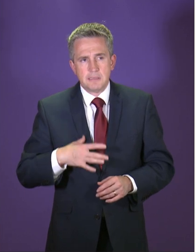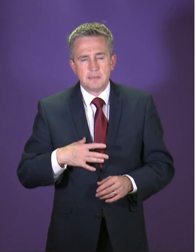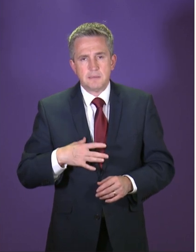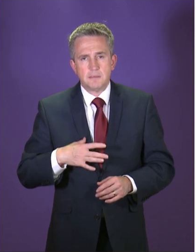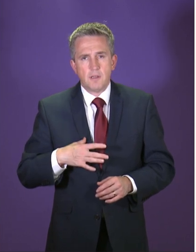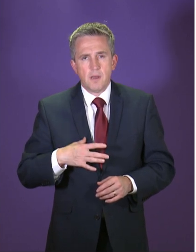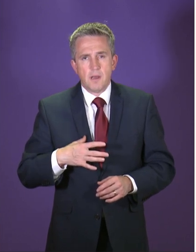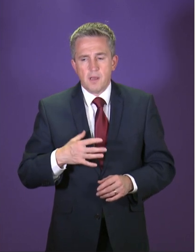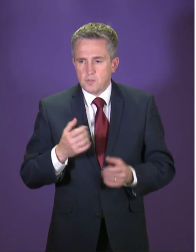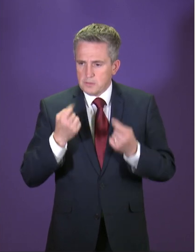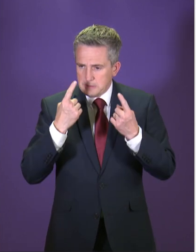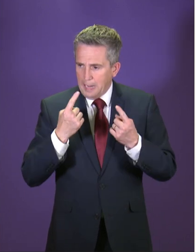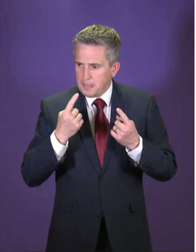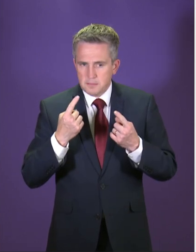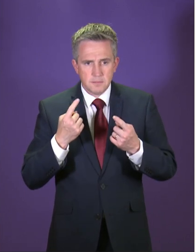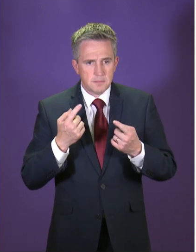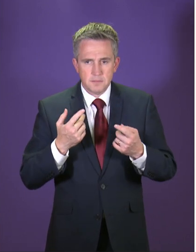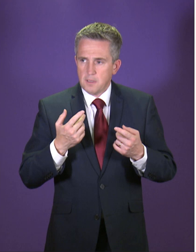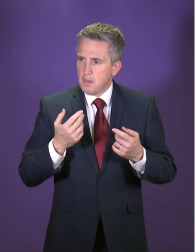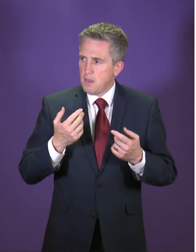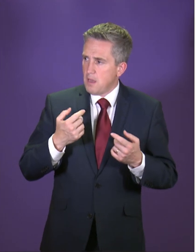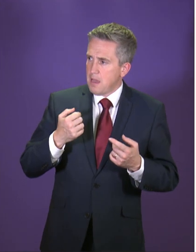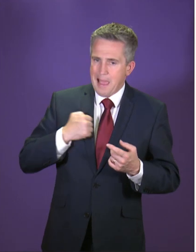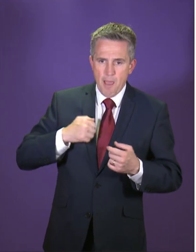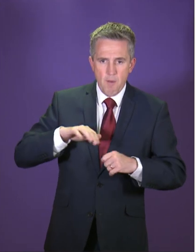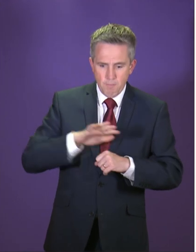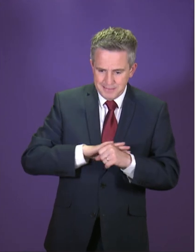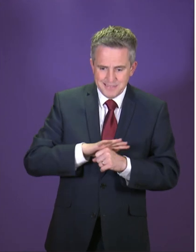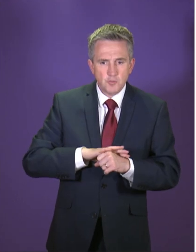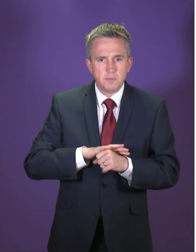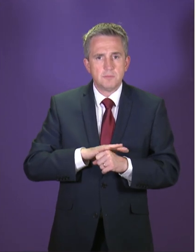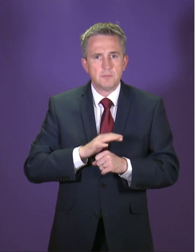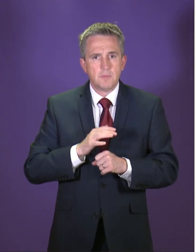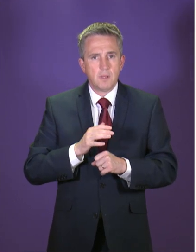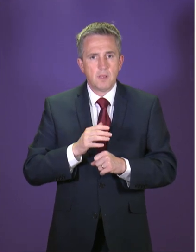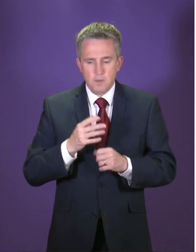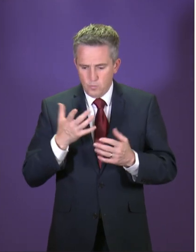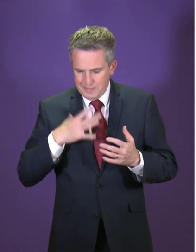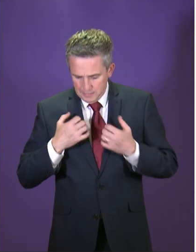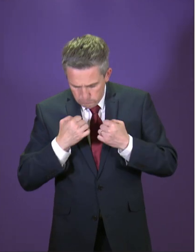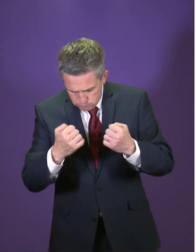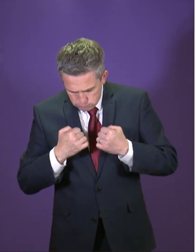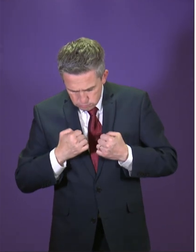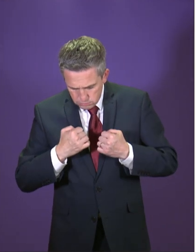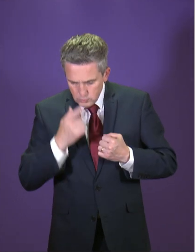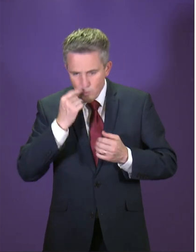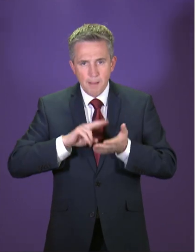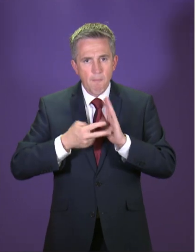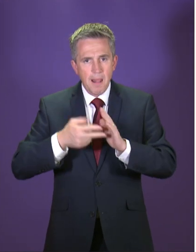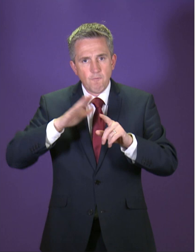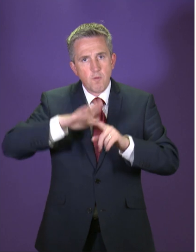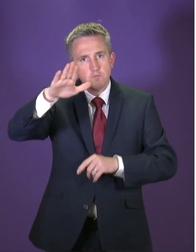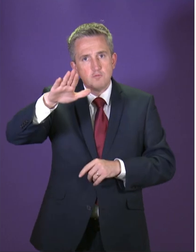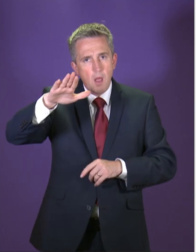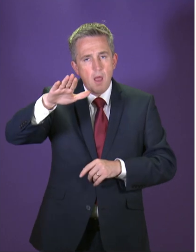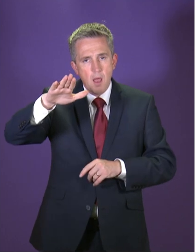where we are to be able to know our destination. Where are we now?